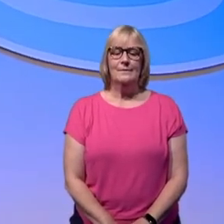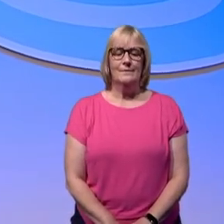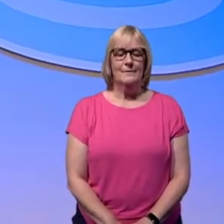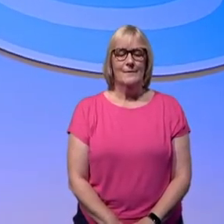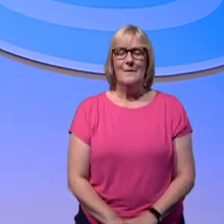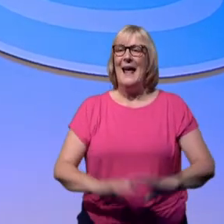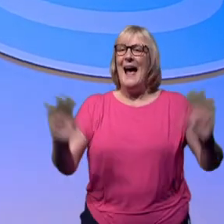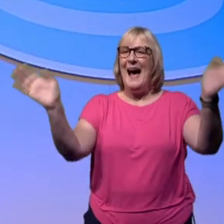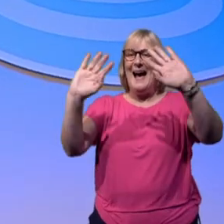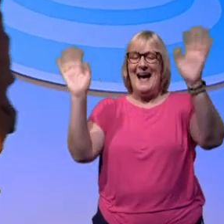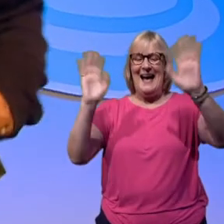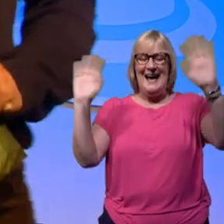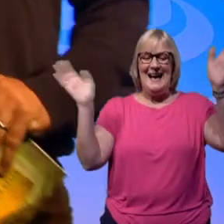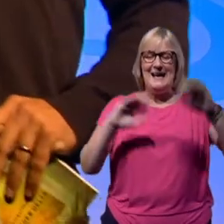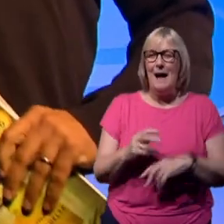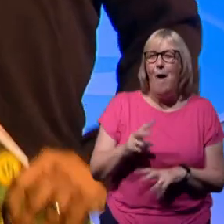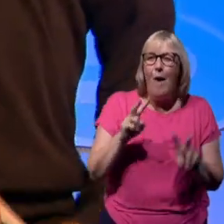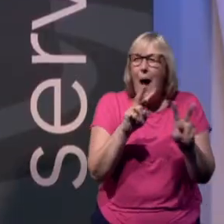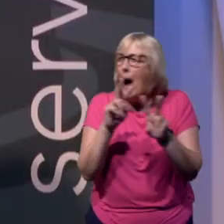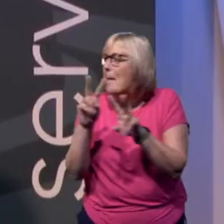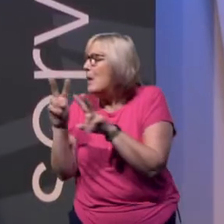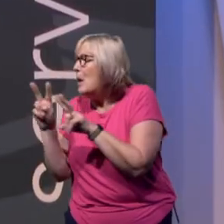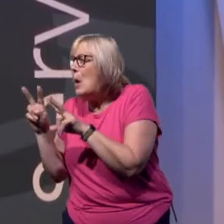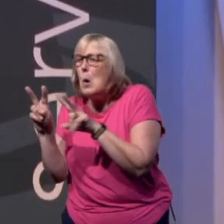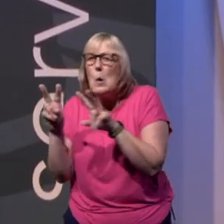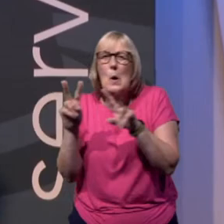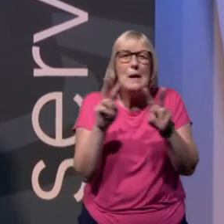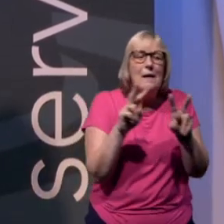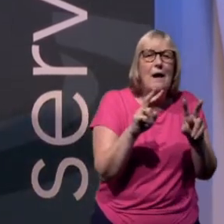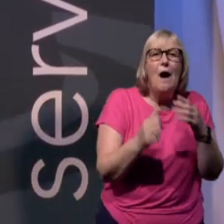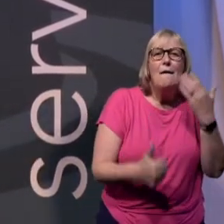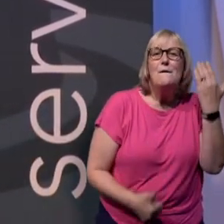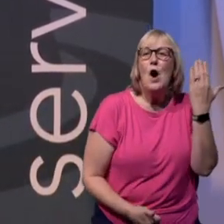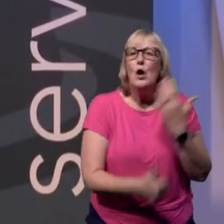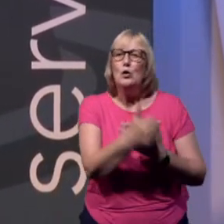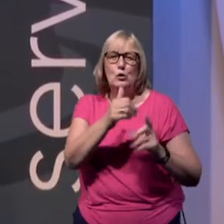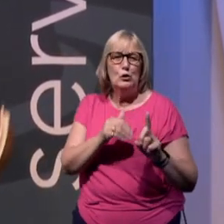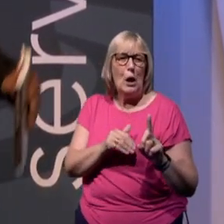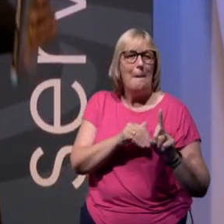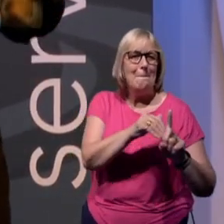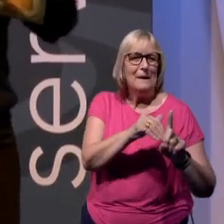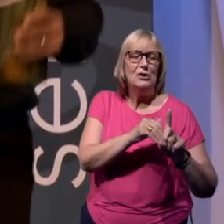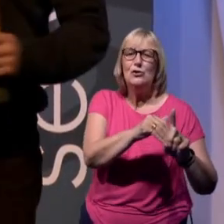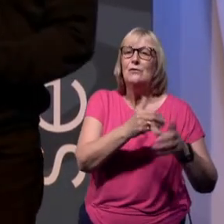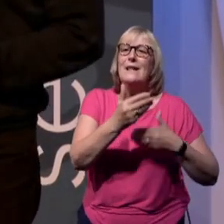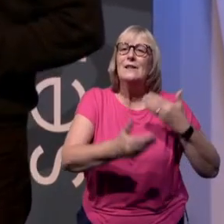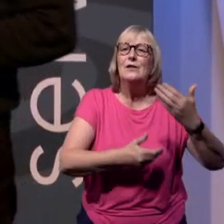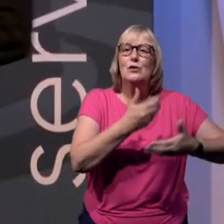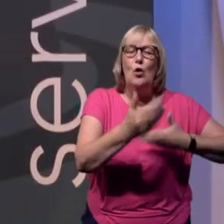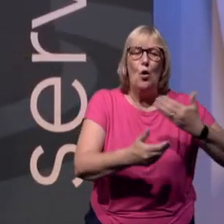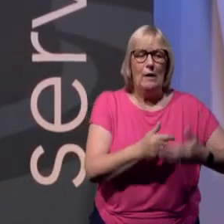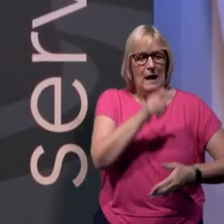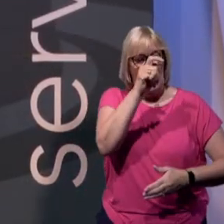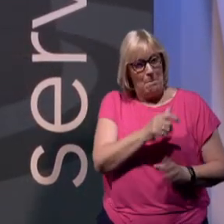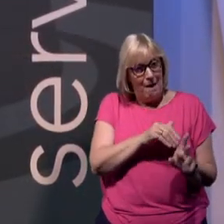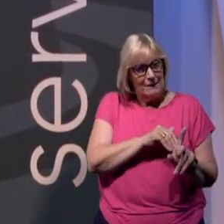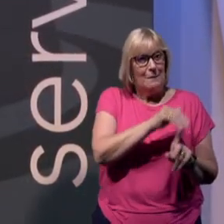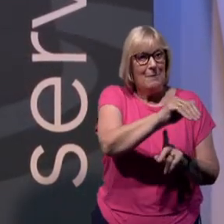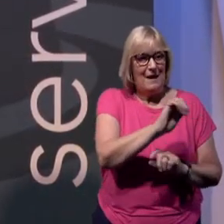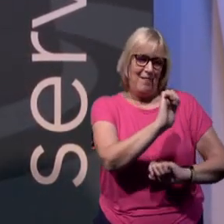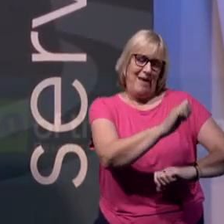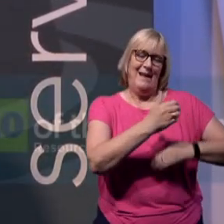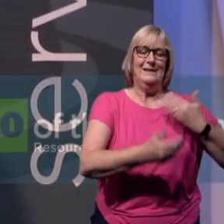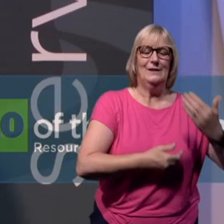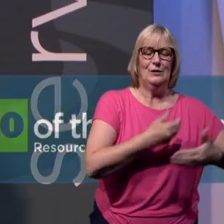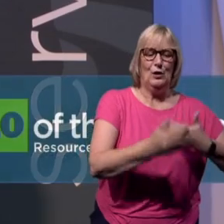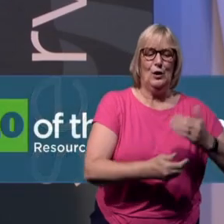Evening, everybody. I'm always on the lookout for a really good missionary story, a missionary biography or autobiography,